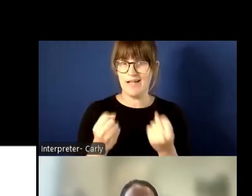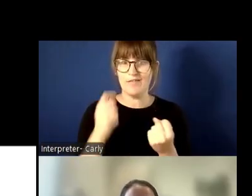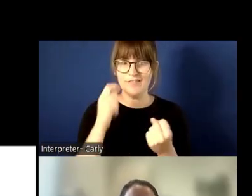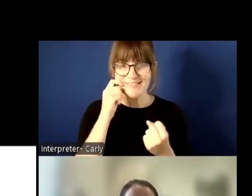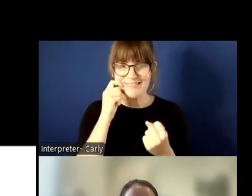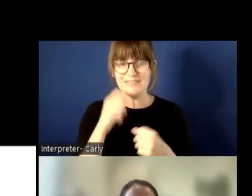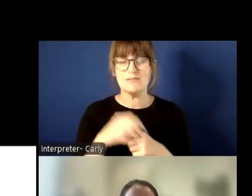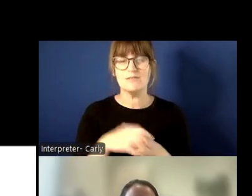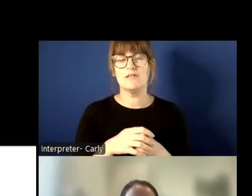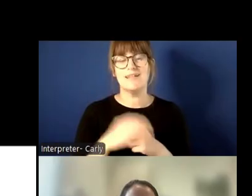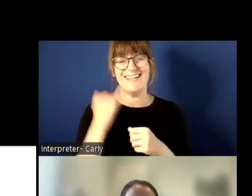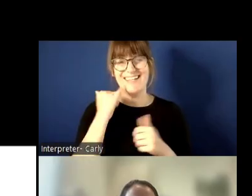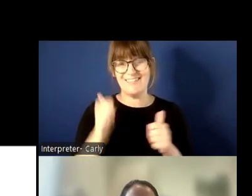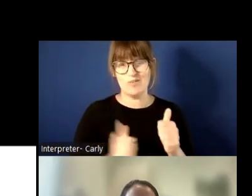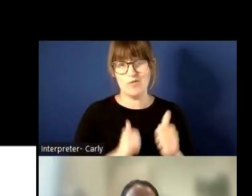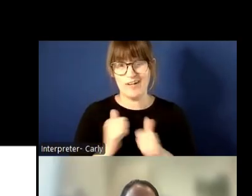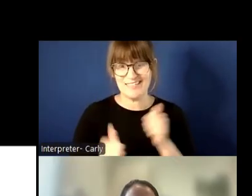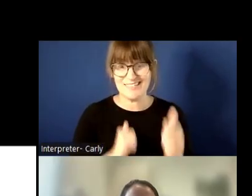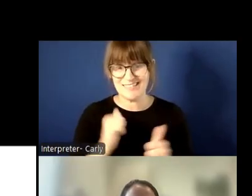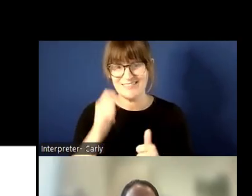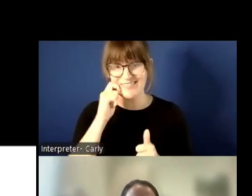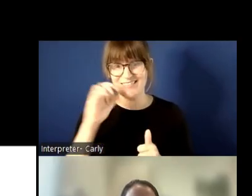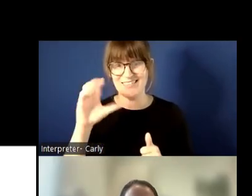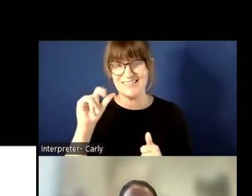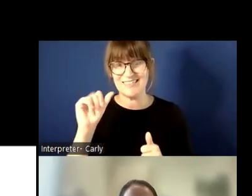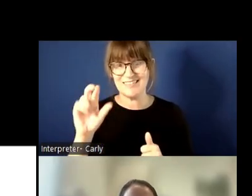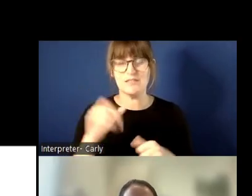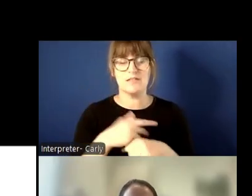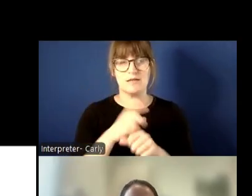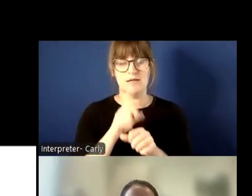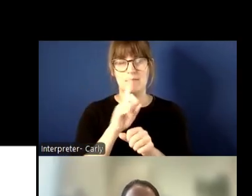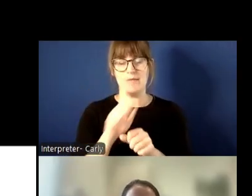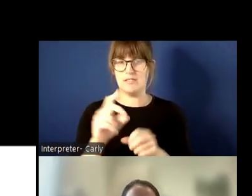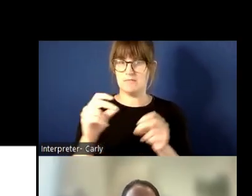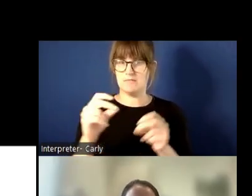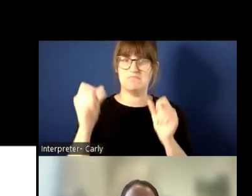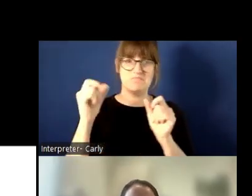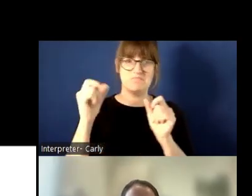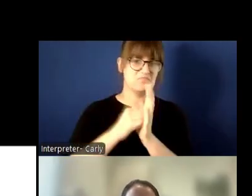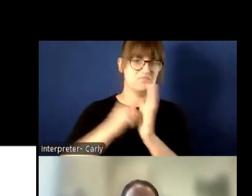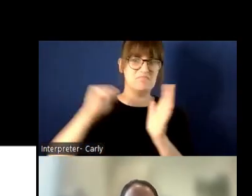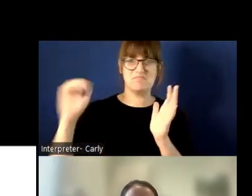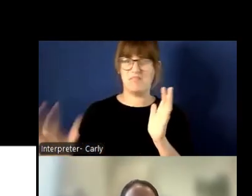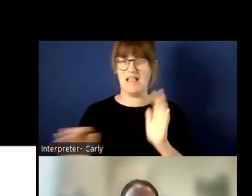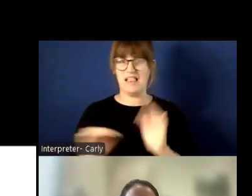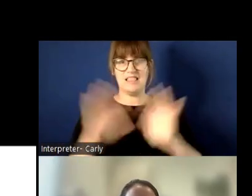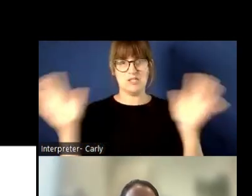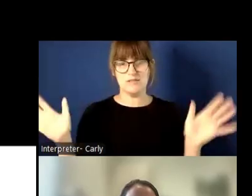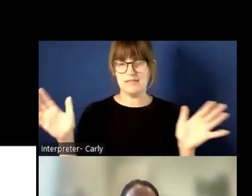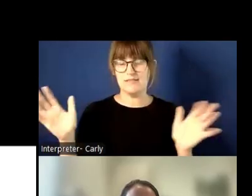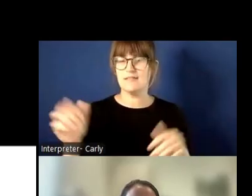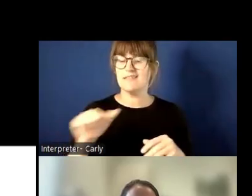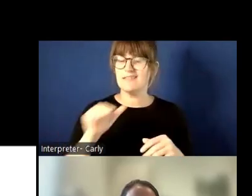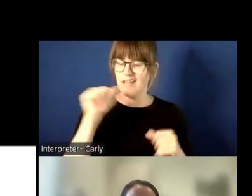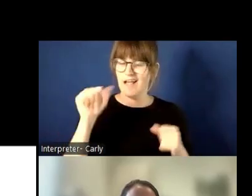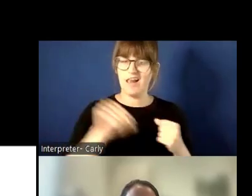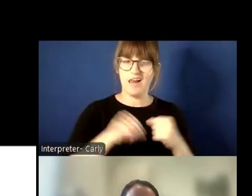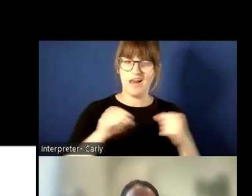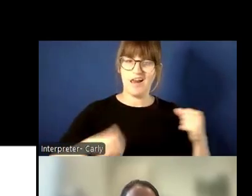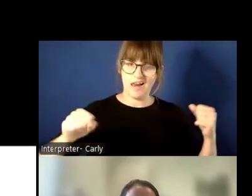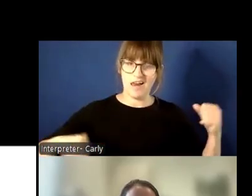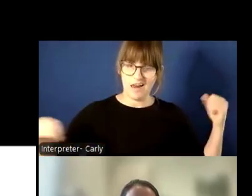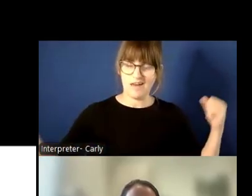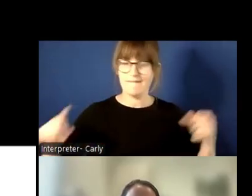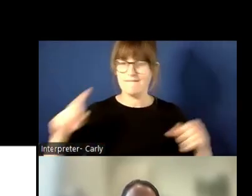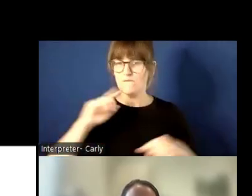skin cancers too, where you want to make sure that it's clear with your initial excision instead of doing the additional longer processing that we do for